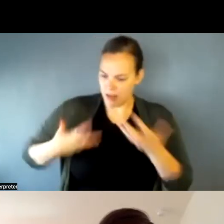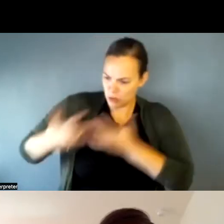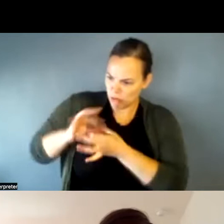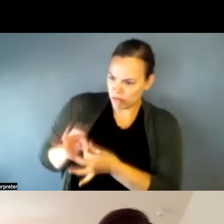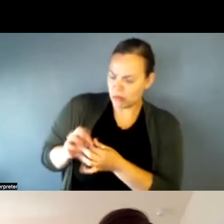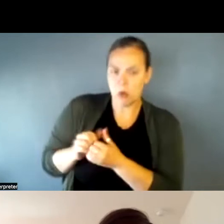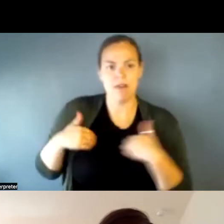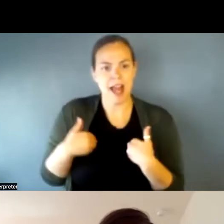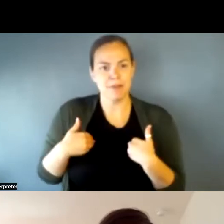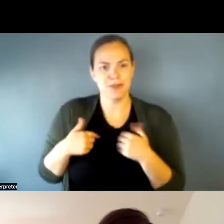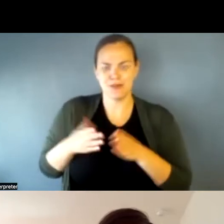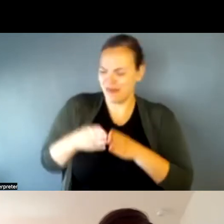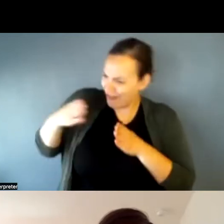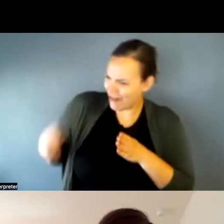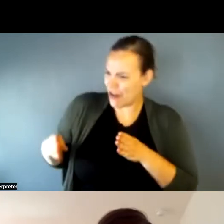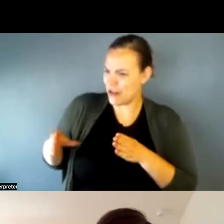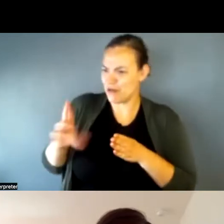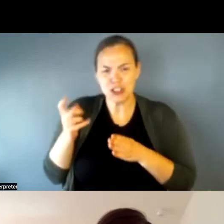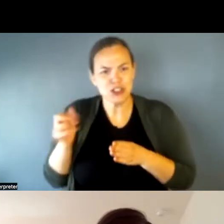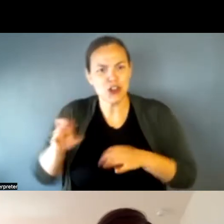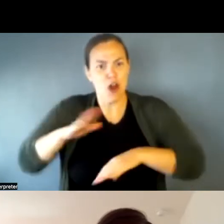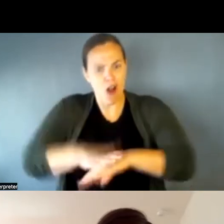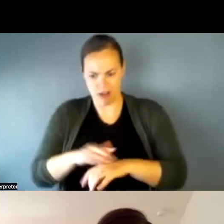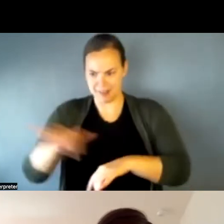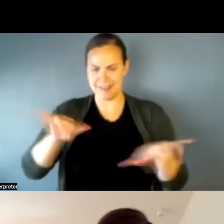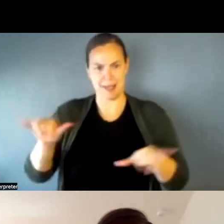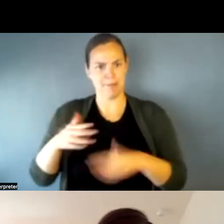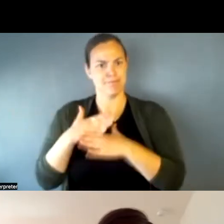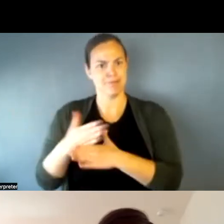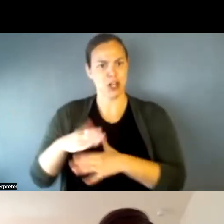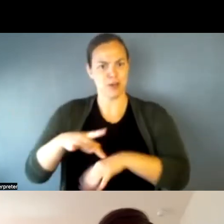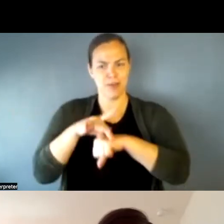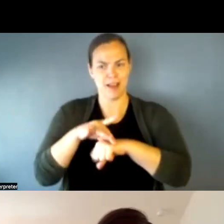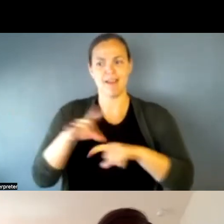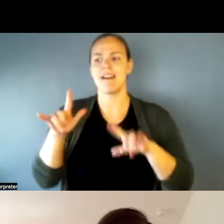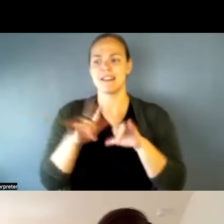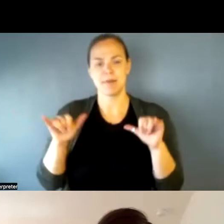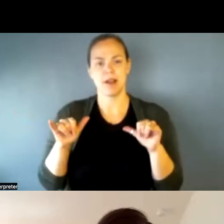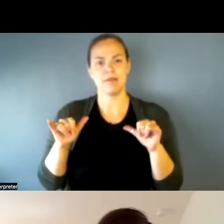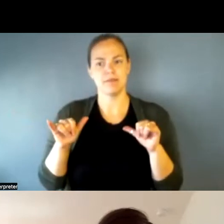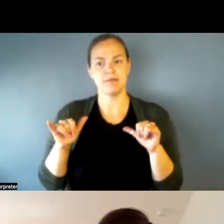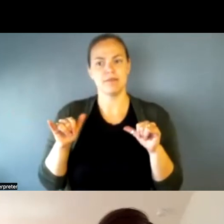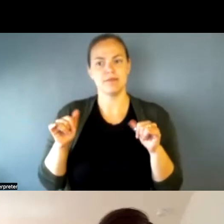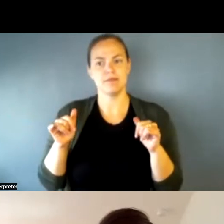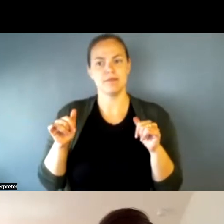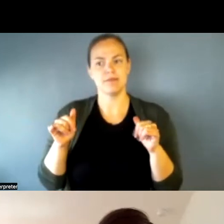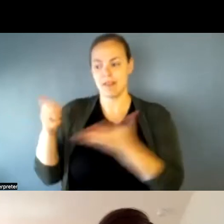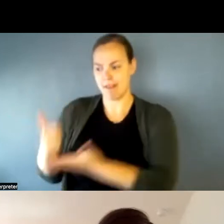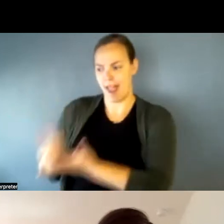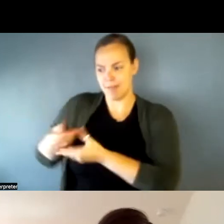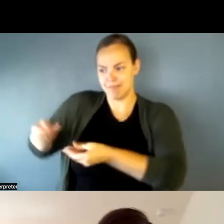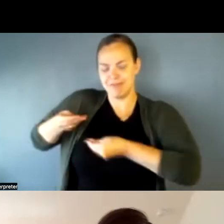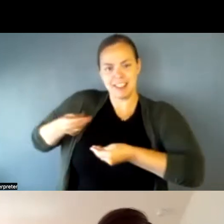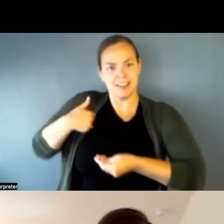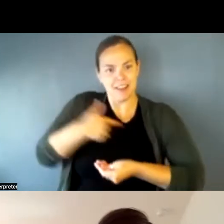We're fellow creatures on this planet, but we also have a material connection with them, and they help sustain our lives.